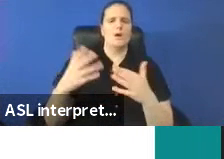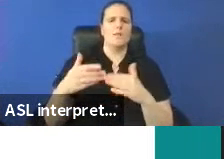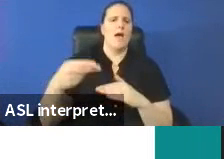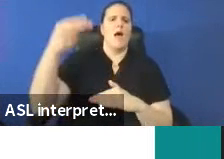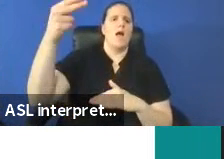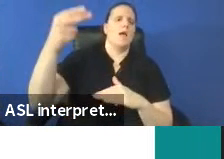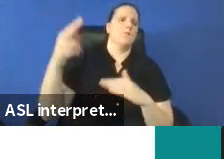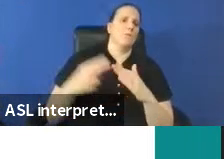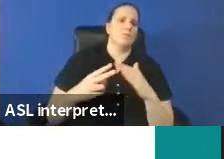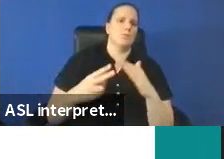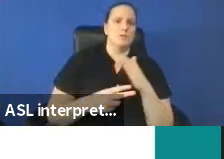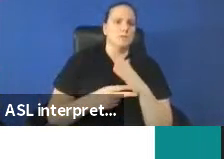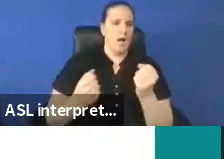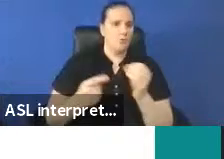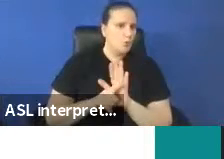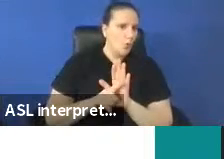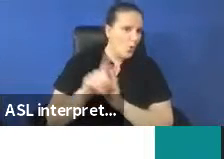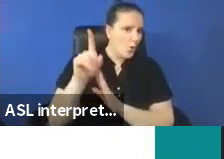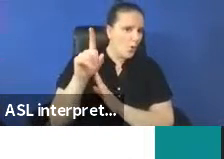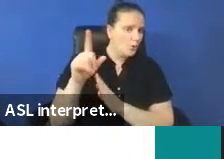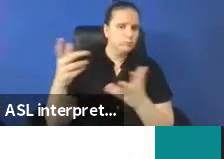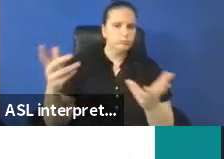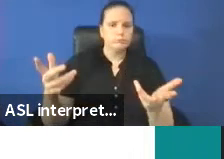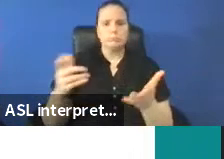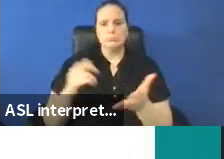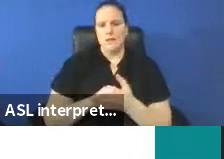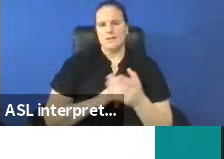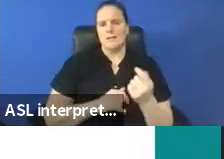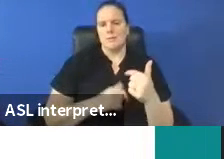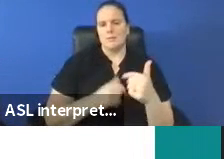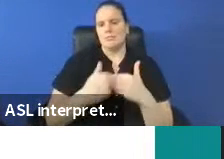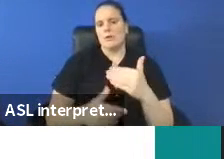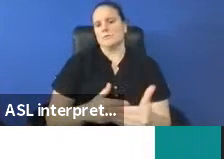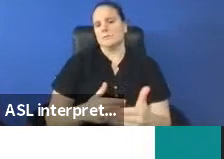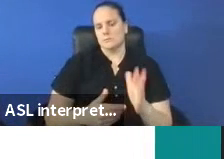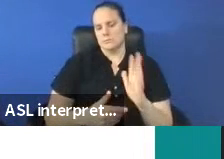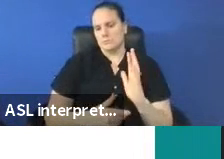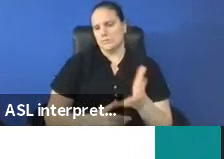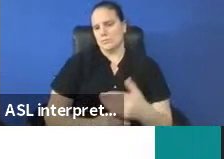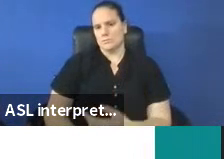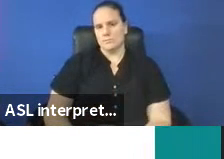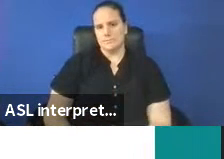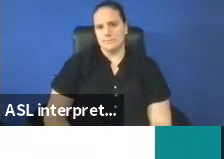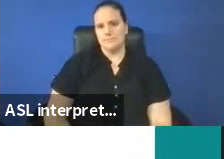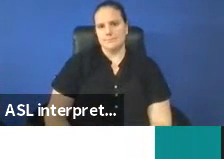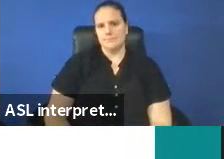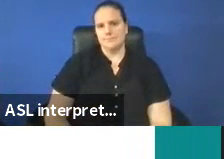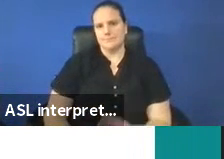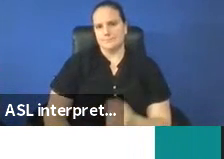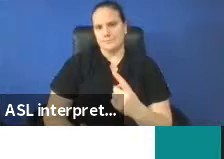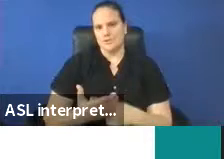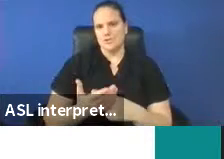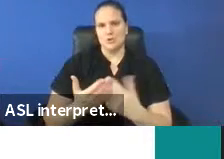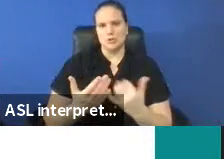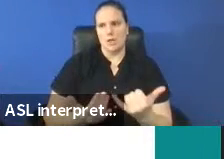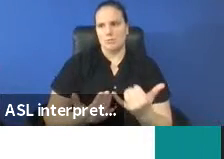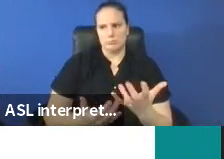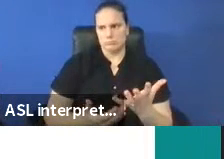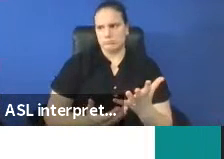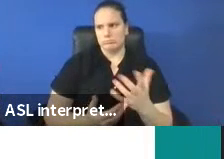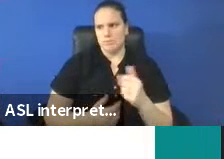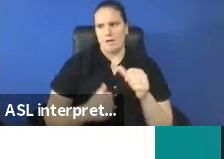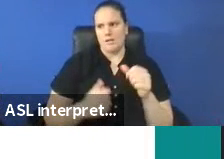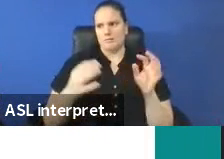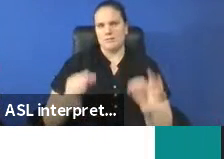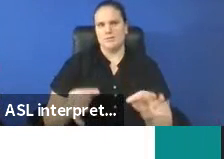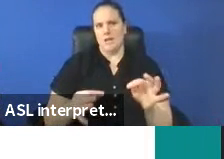be. So that is something that is a bit of a process that we're in discussions now, but it won't be settled